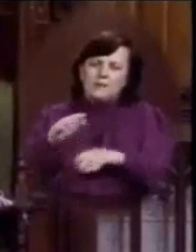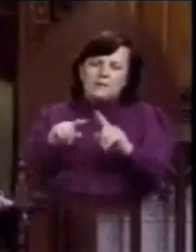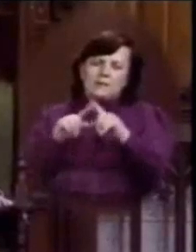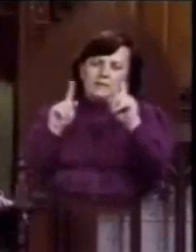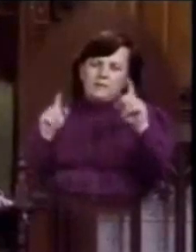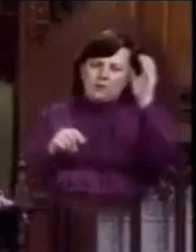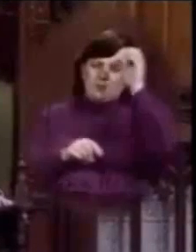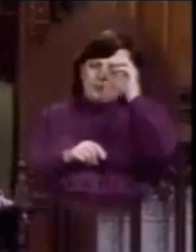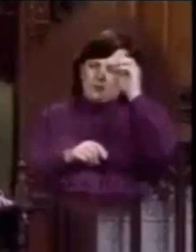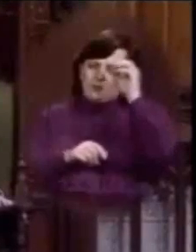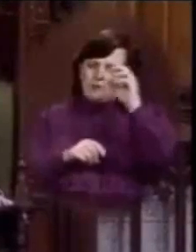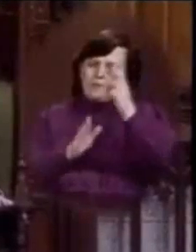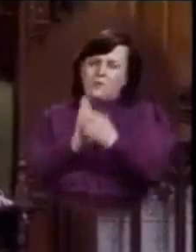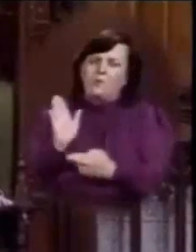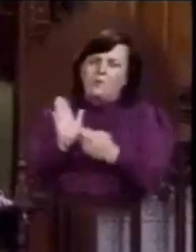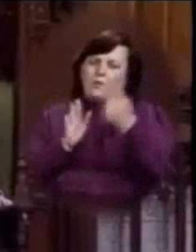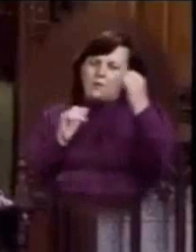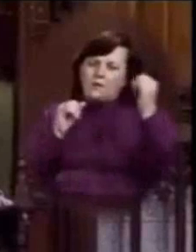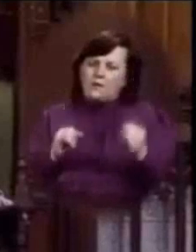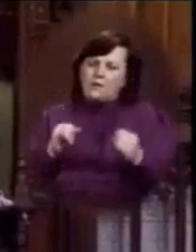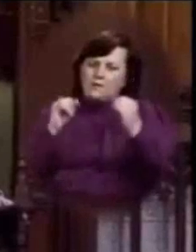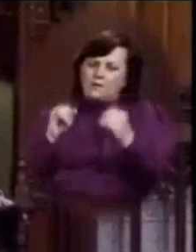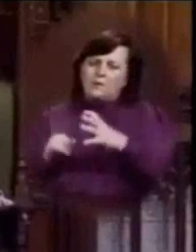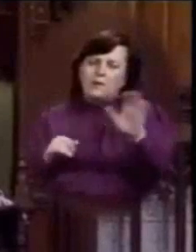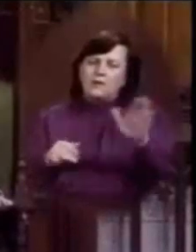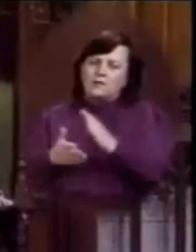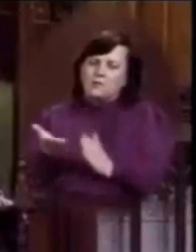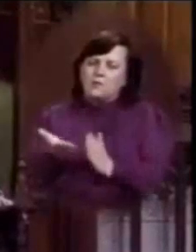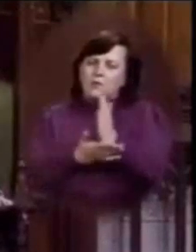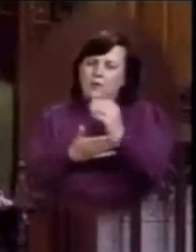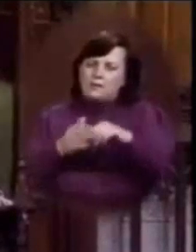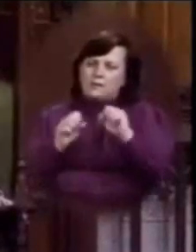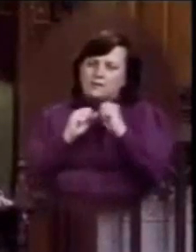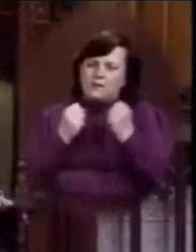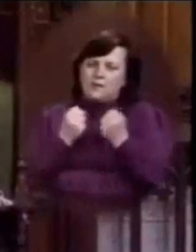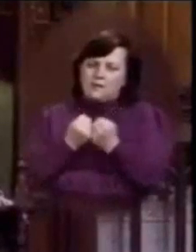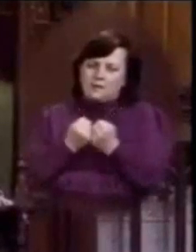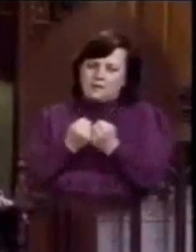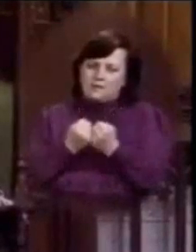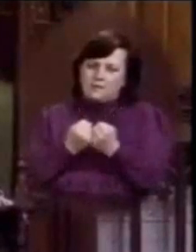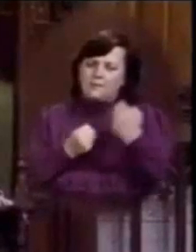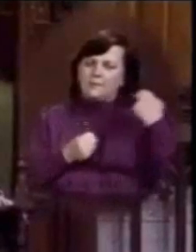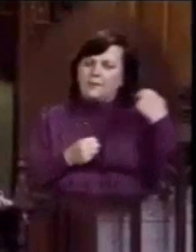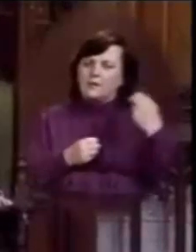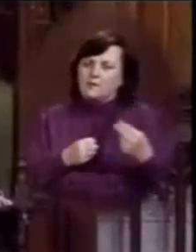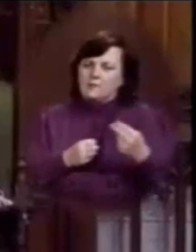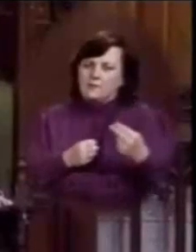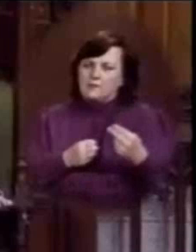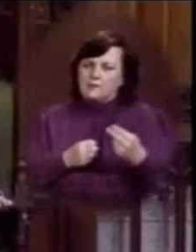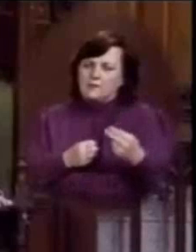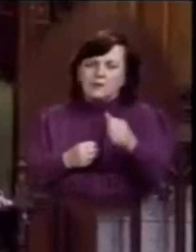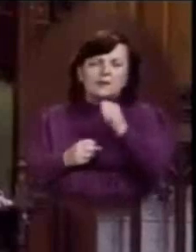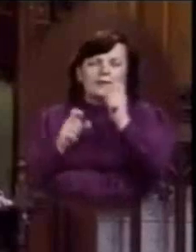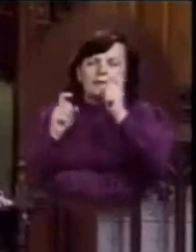different view of the role of the individual and his rights in society. History hasn't equipped the